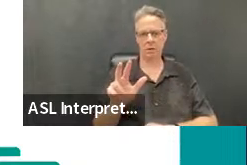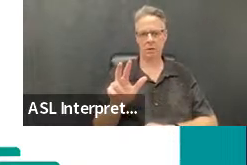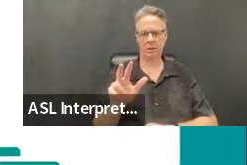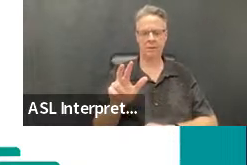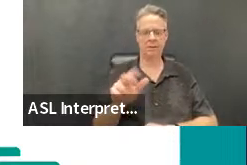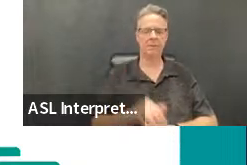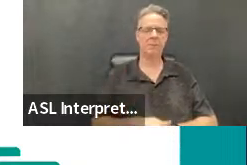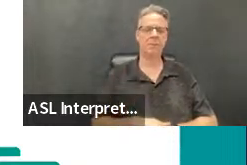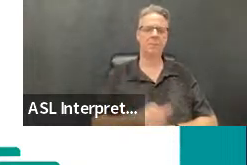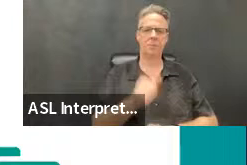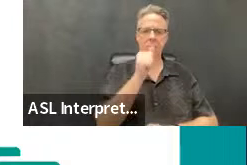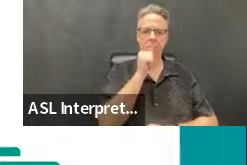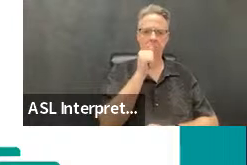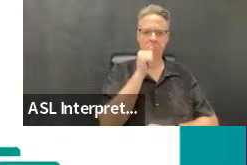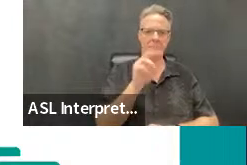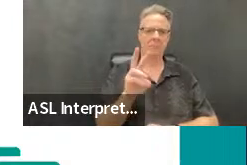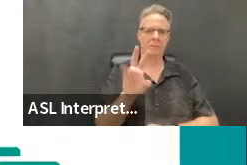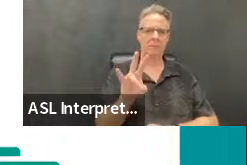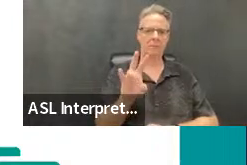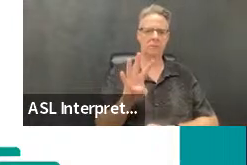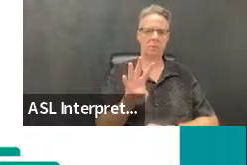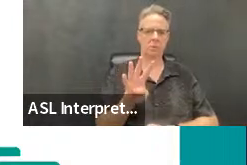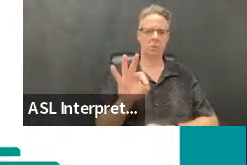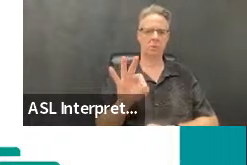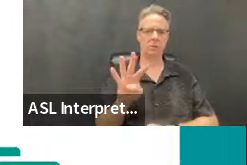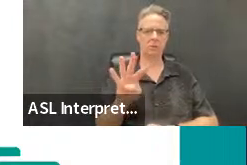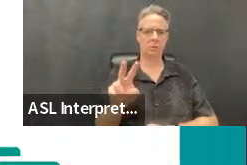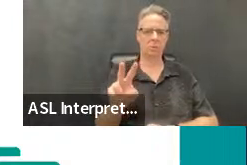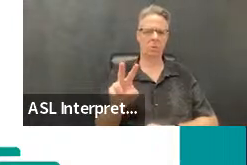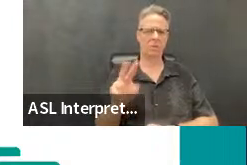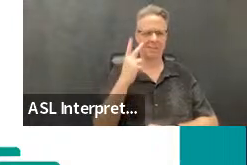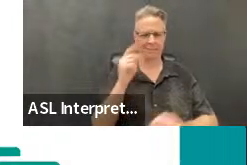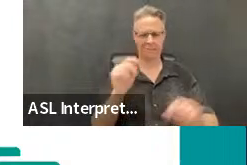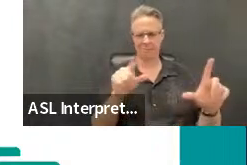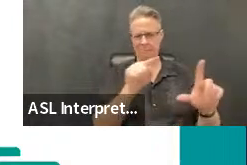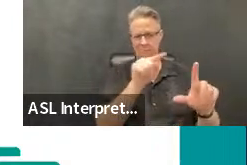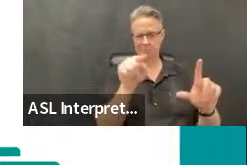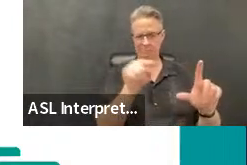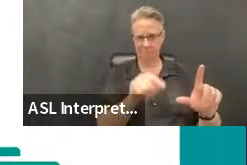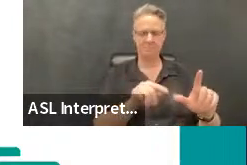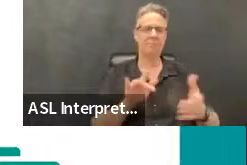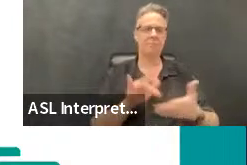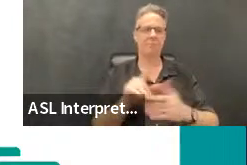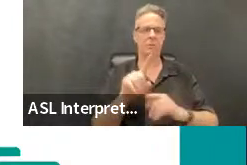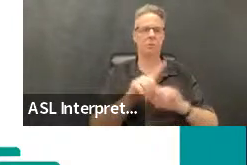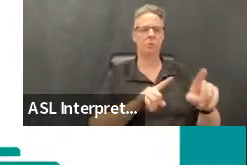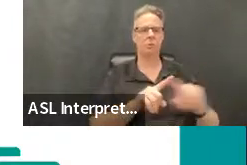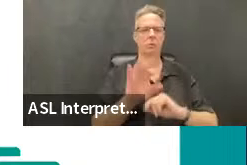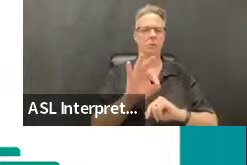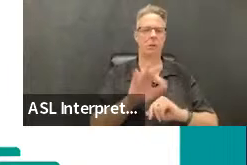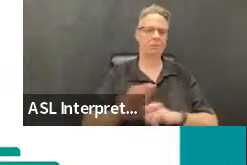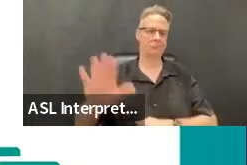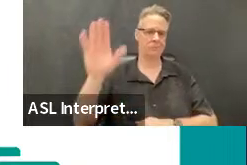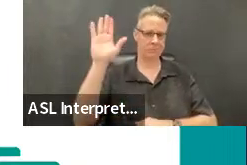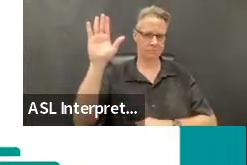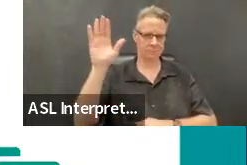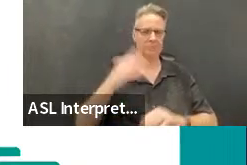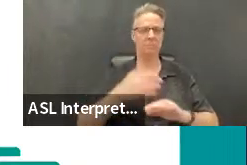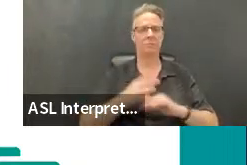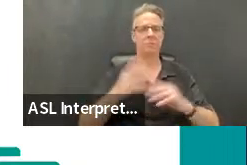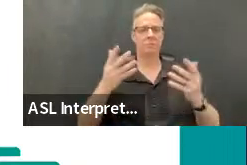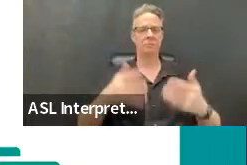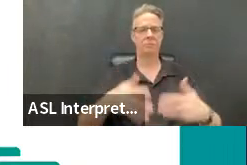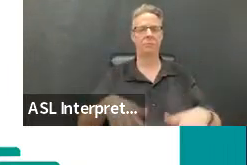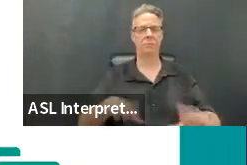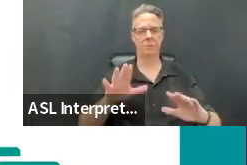993-5459-6043, passcode 674942. You'll want to dial *9 to raise your hand. After you